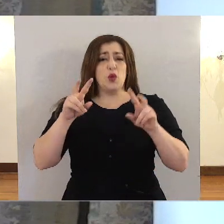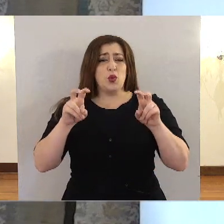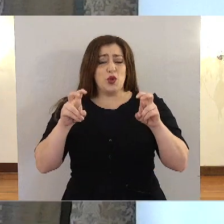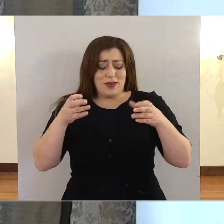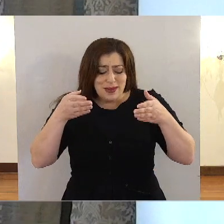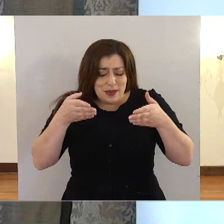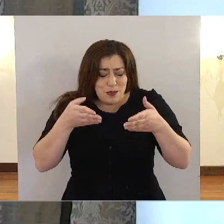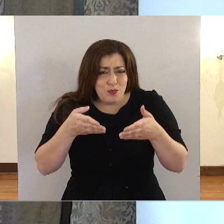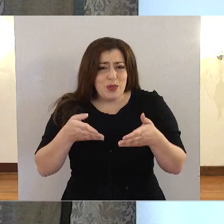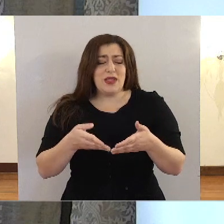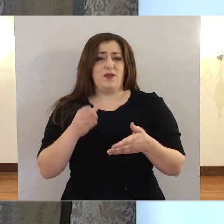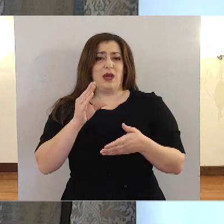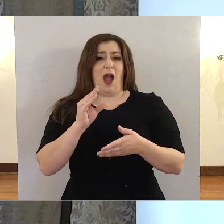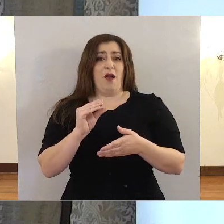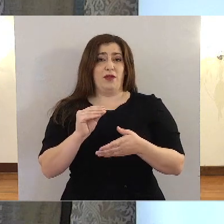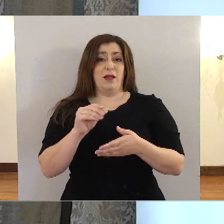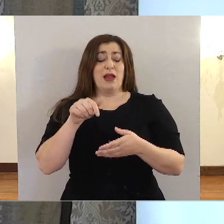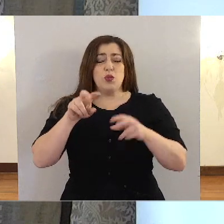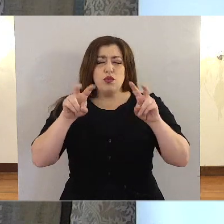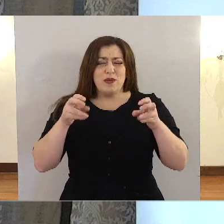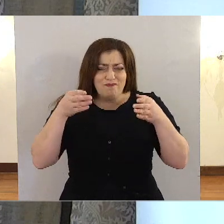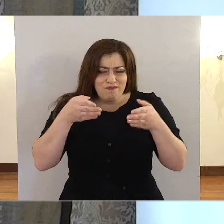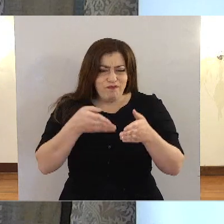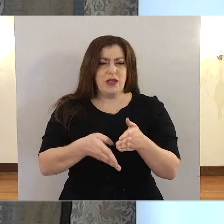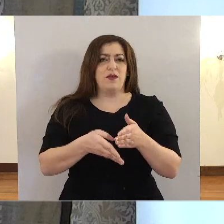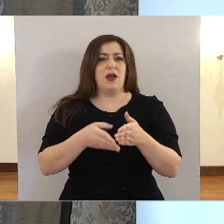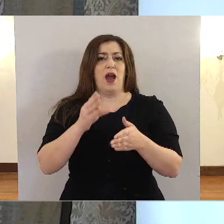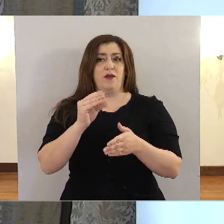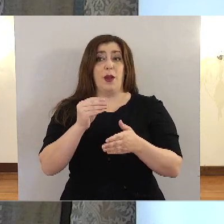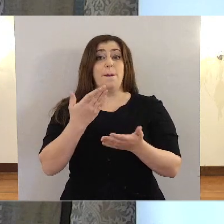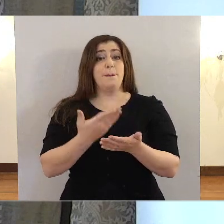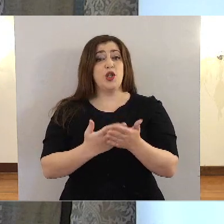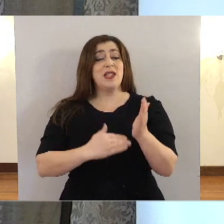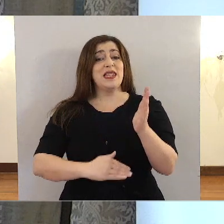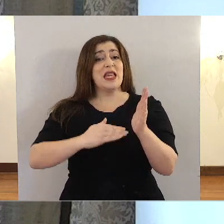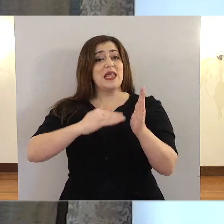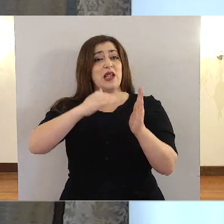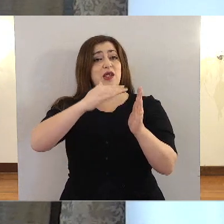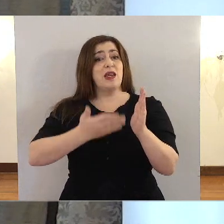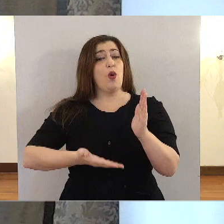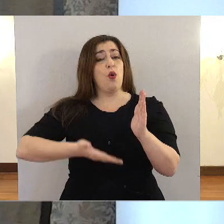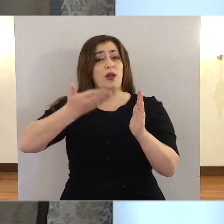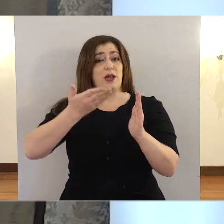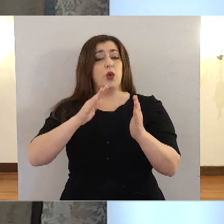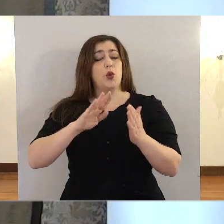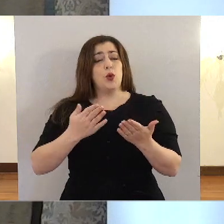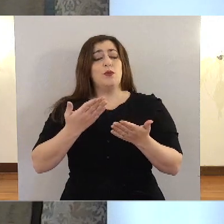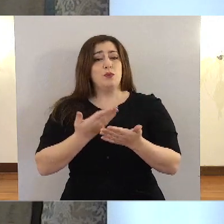theme that we're going to address over the next 3 hours, raising standards, awareness, best practices,